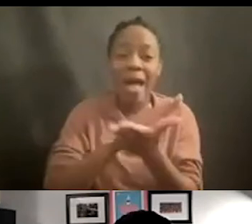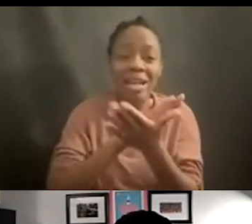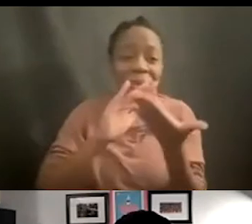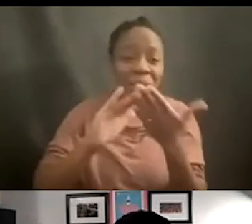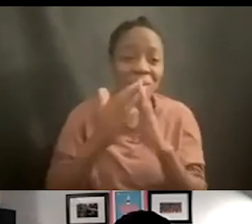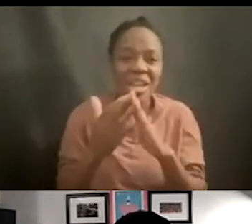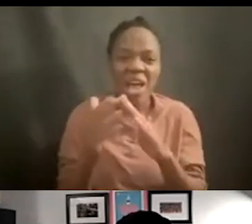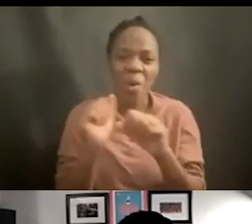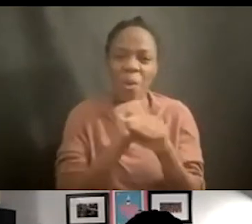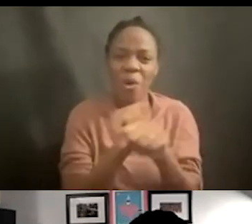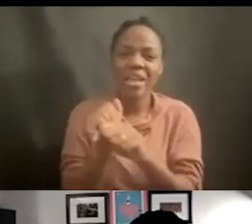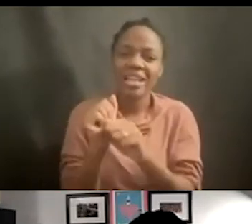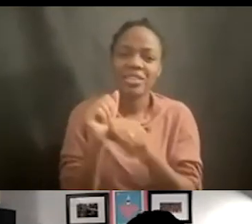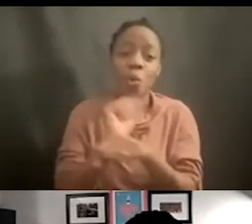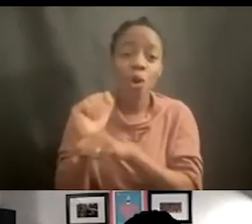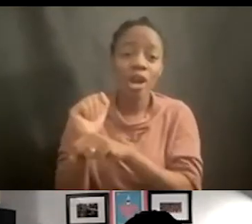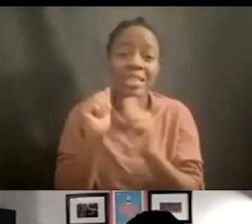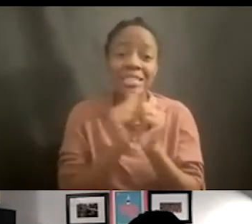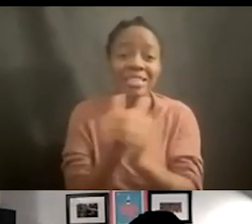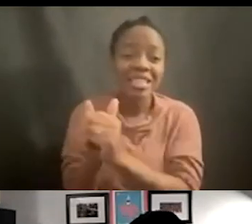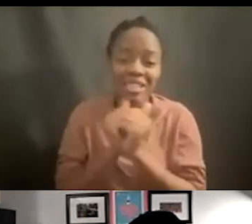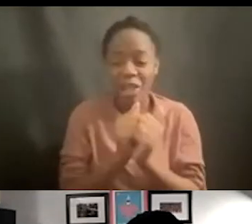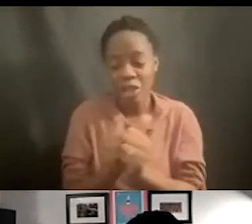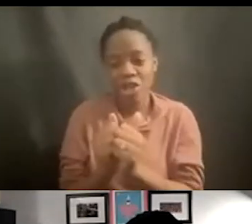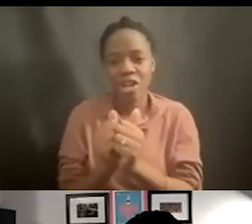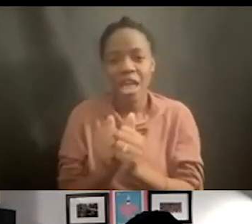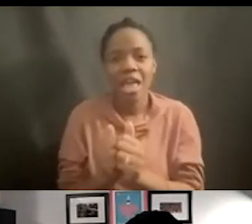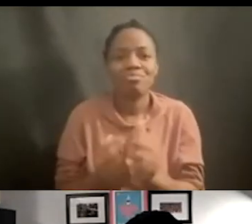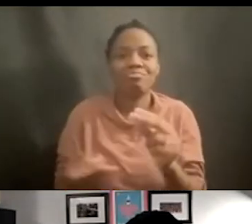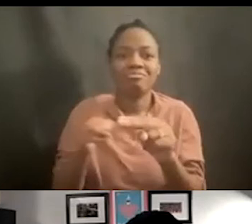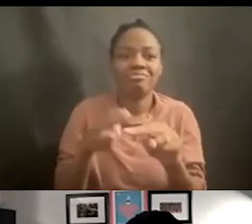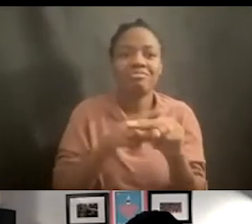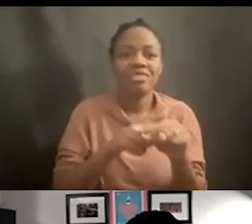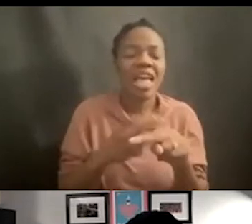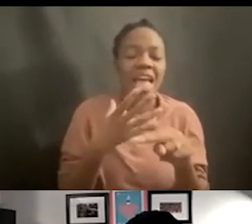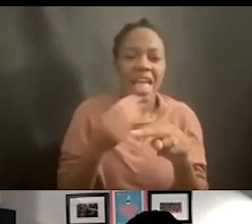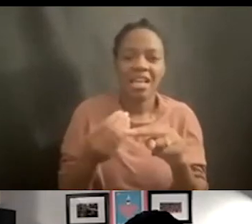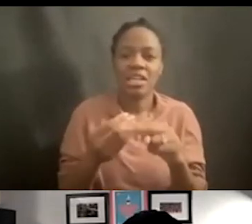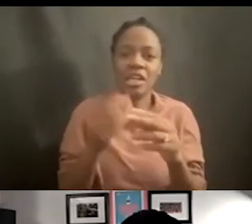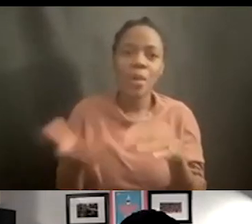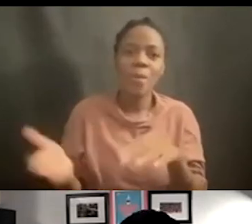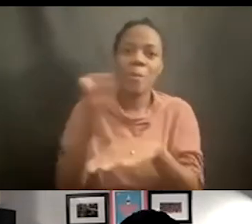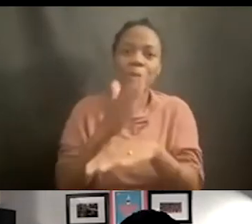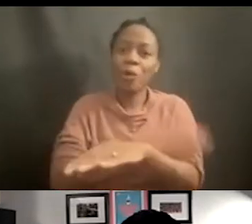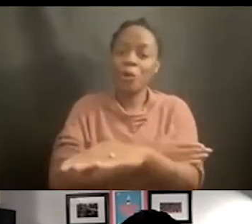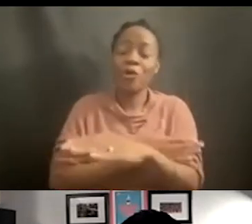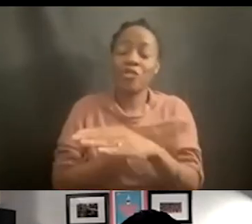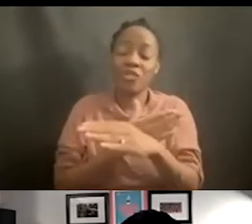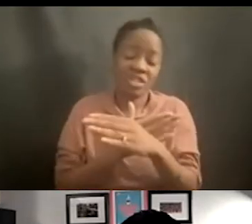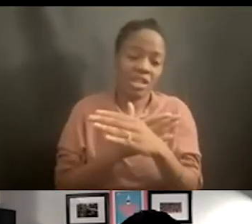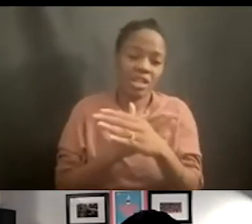working together with all of you to build on our collective efforts and continue to advance a university that is rooted in equity